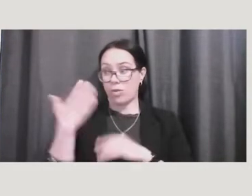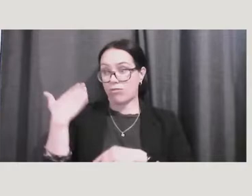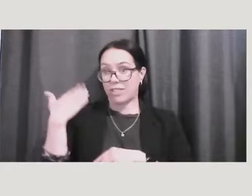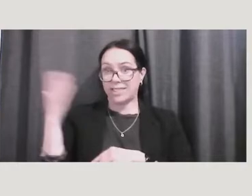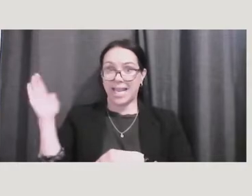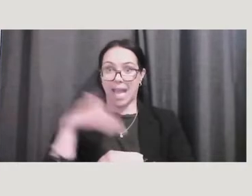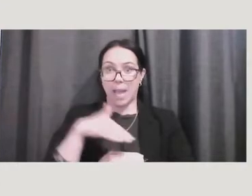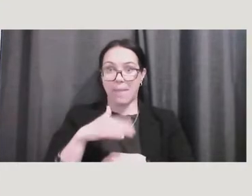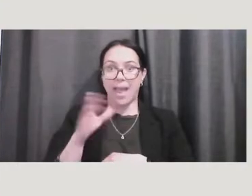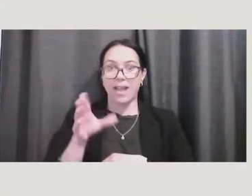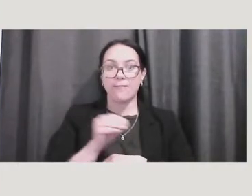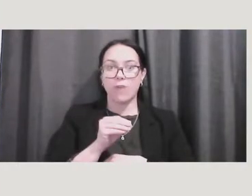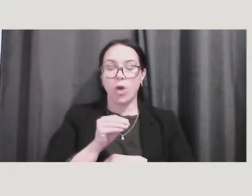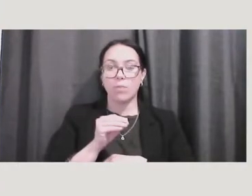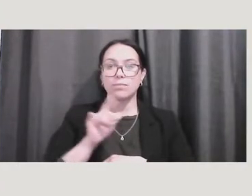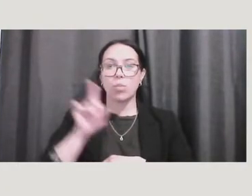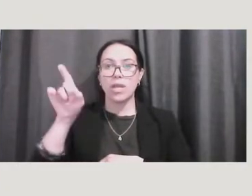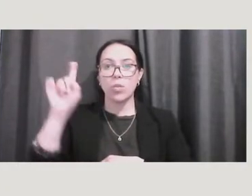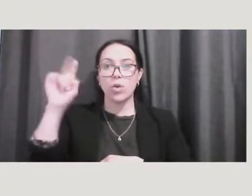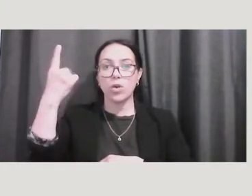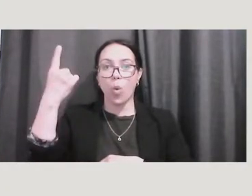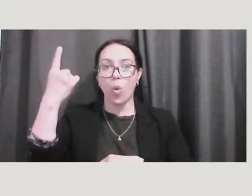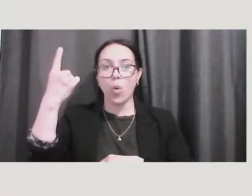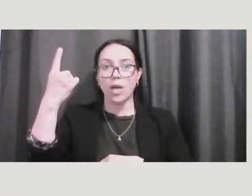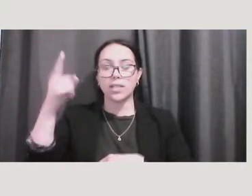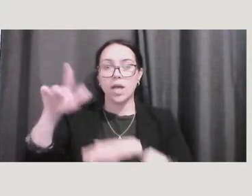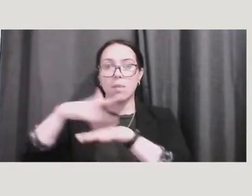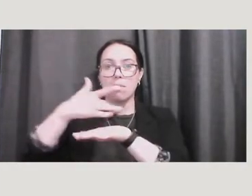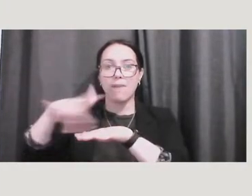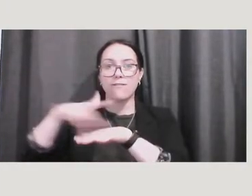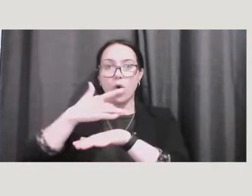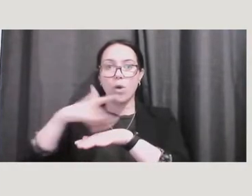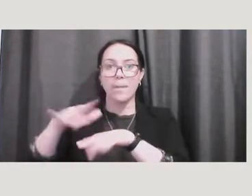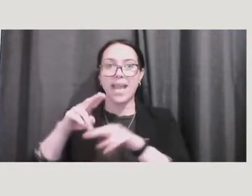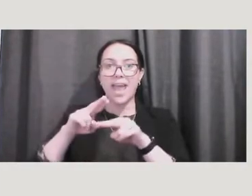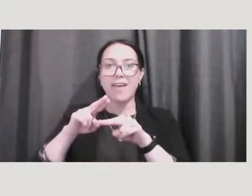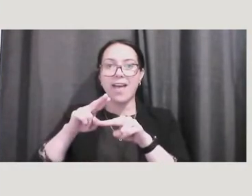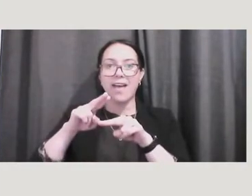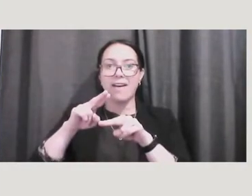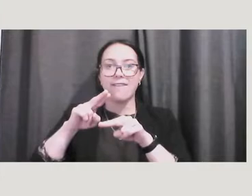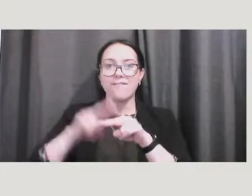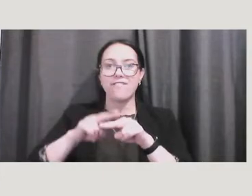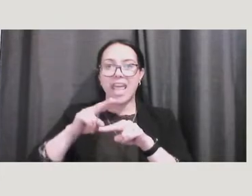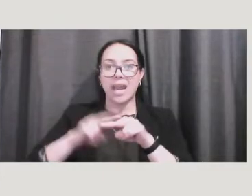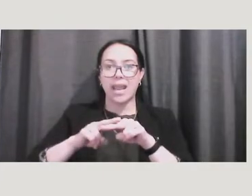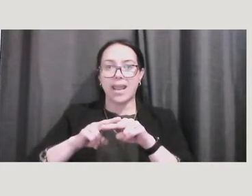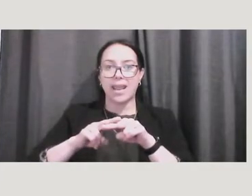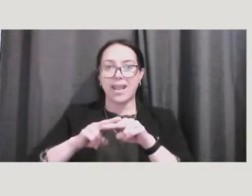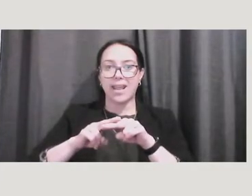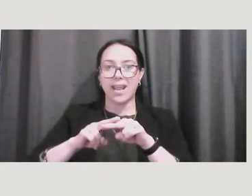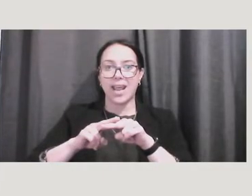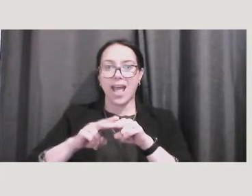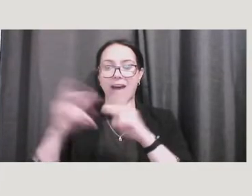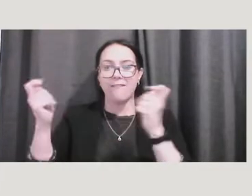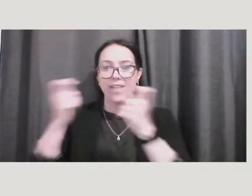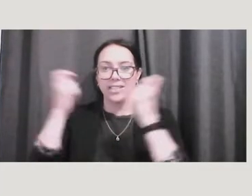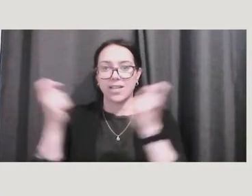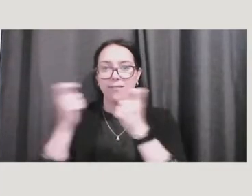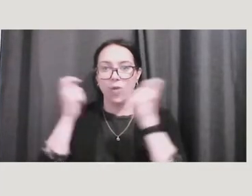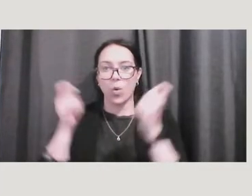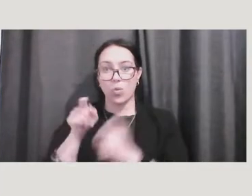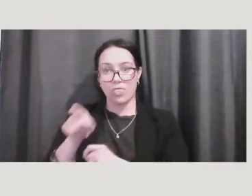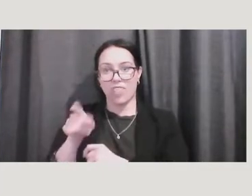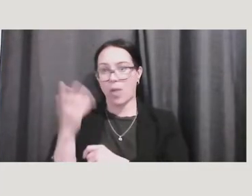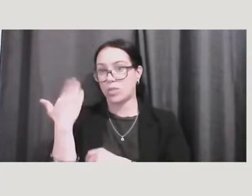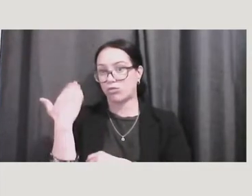we were in Auckland performing a fairy Festival um yeah so that was the most recent one